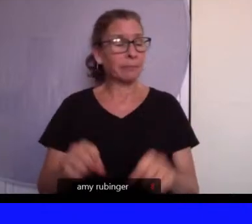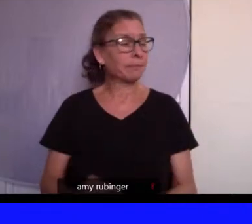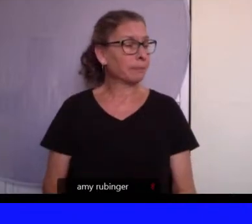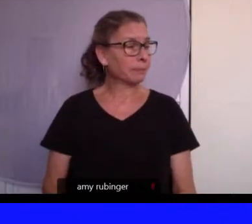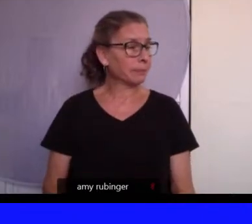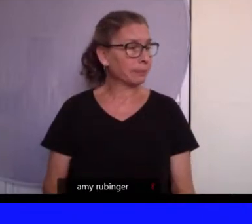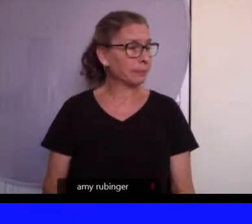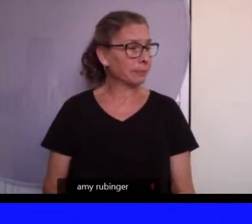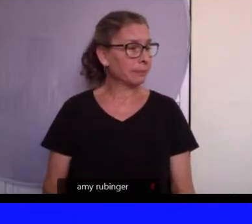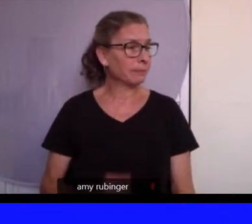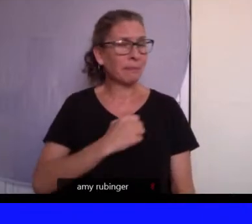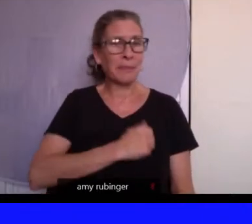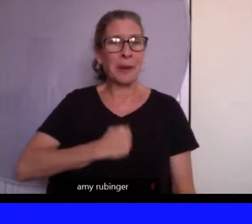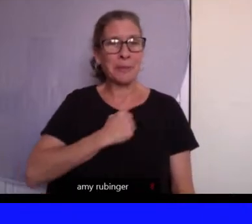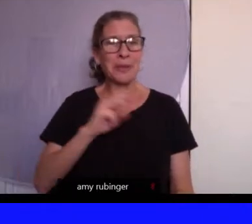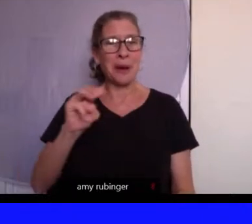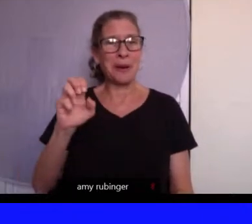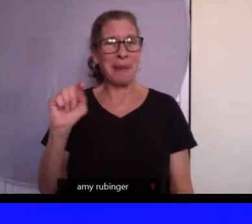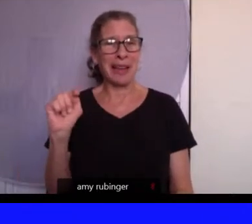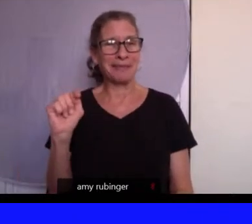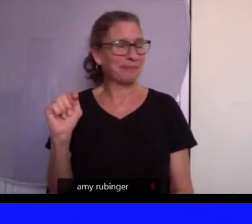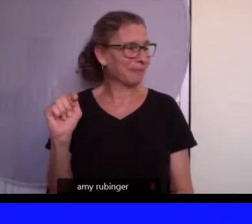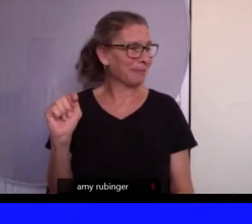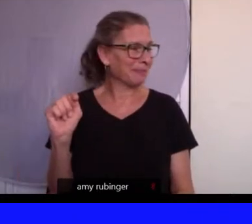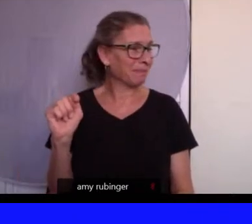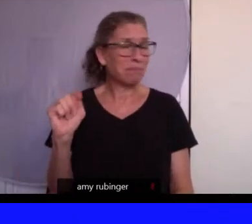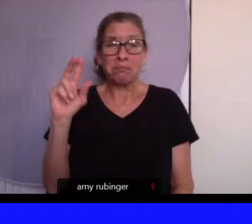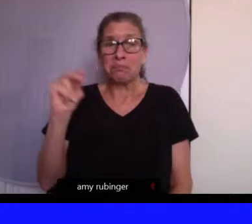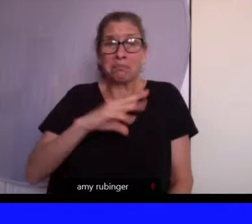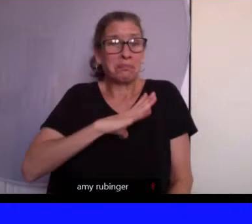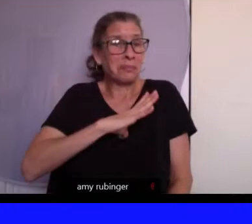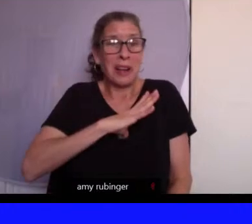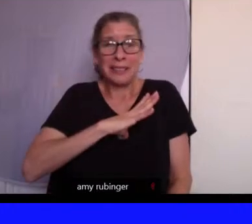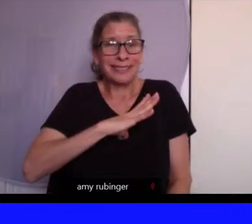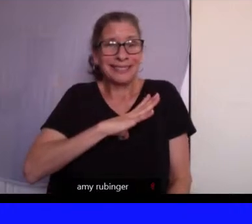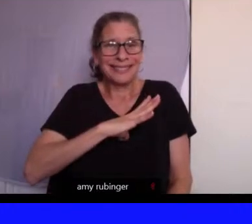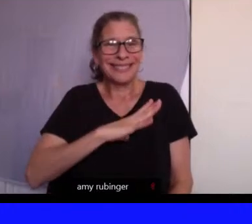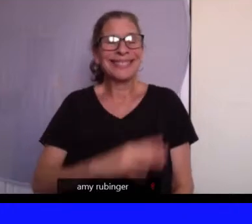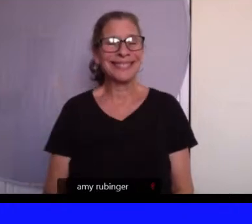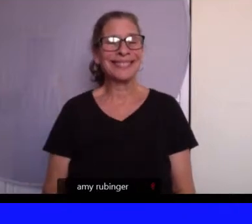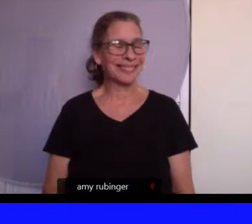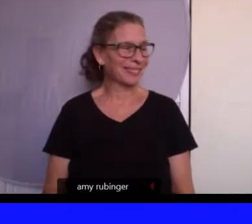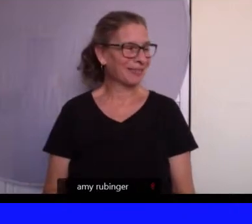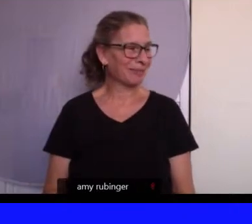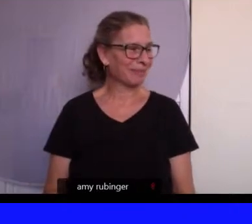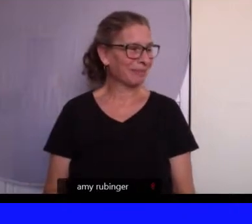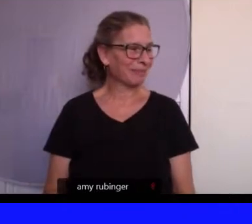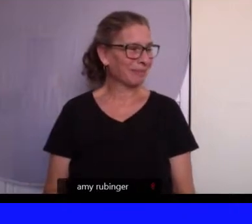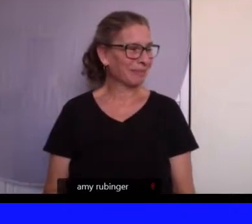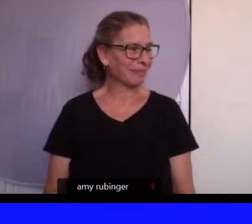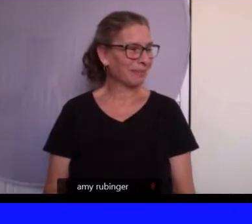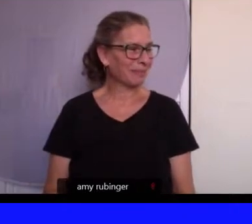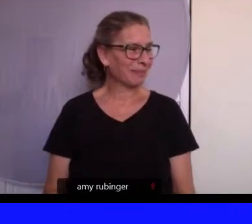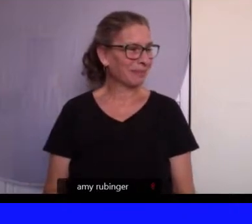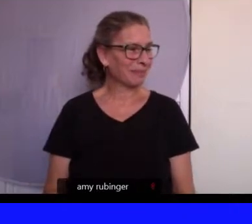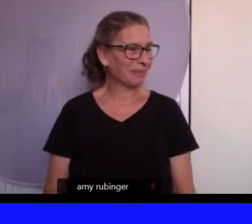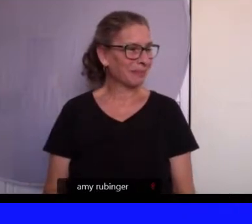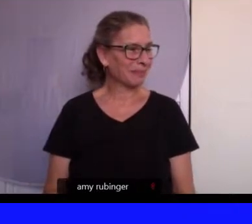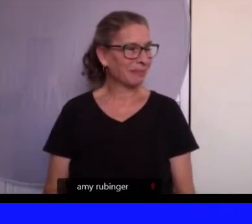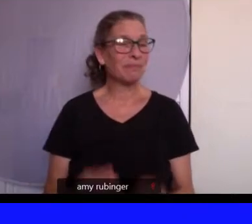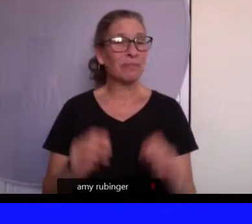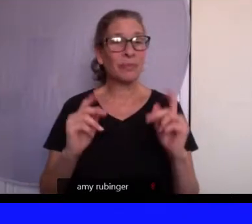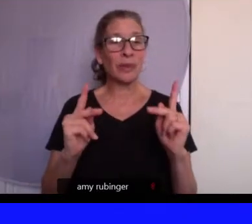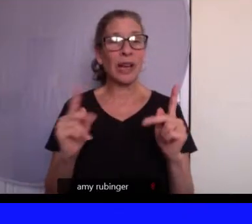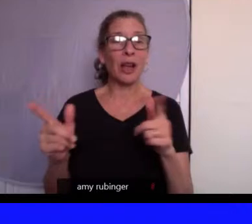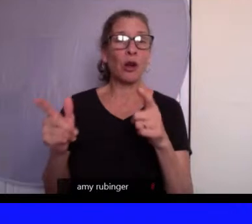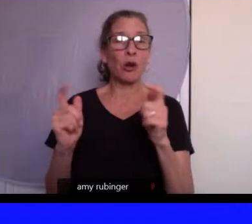but whether we exchange information or get some sense of what their patterns have been like, or how that model has worked,